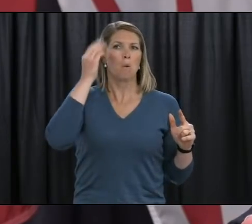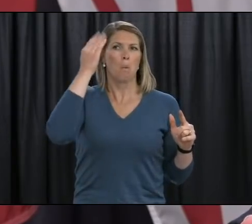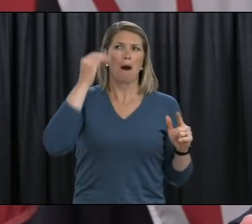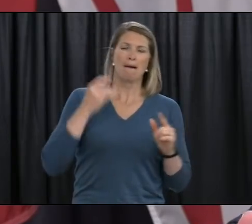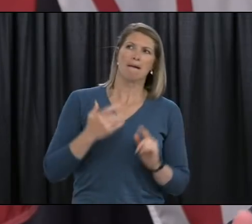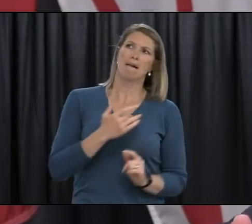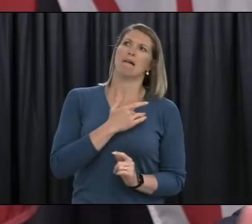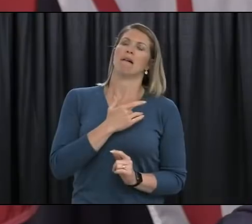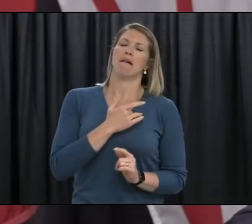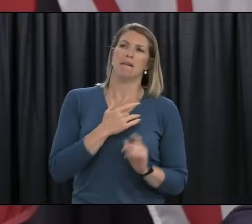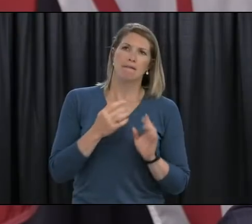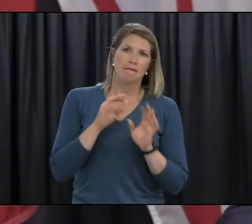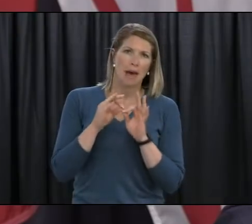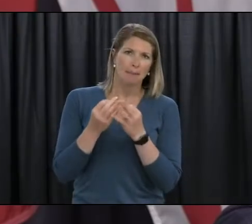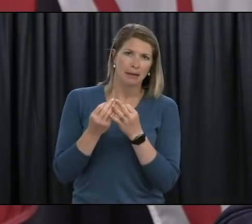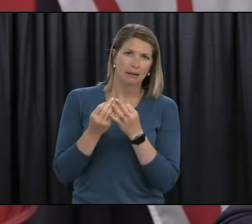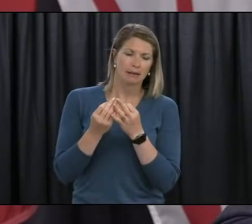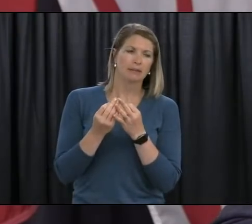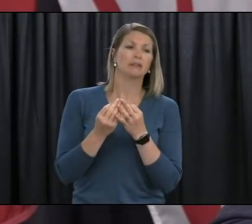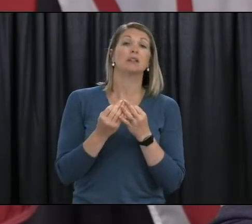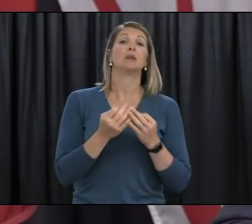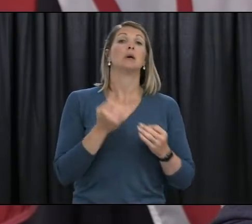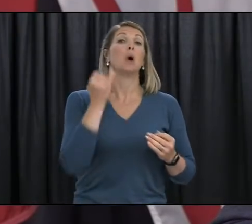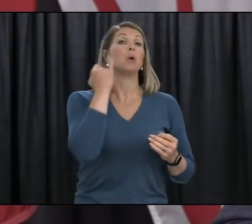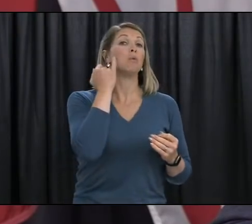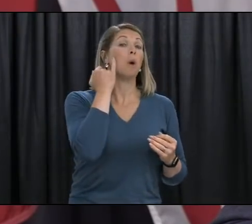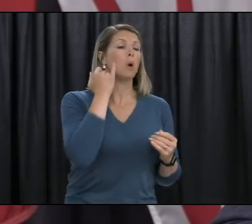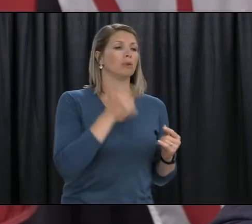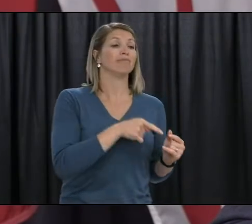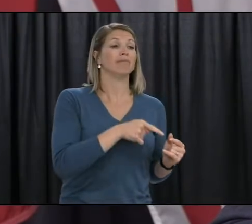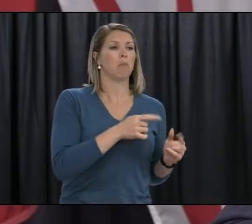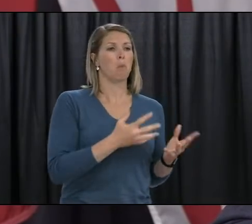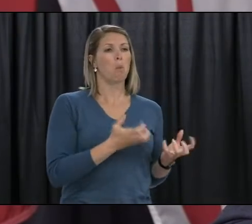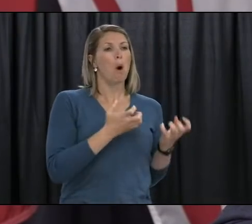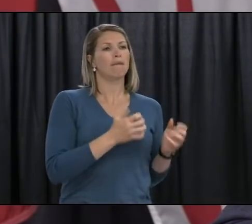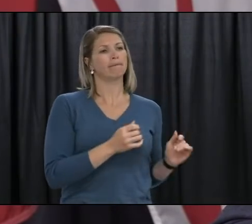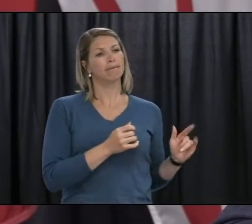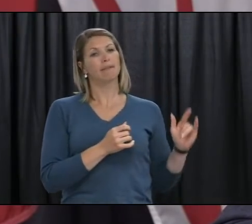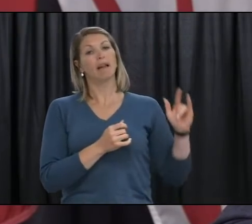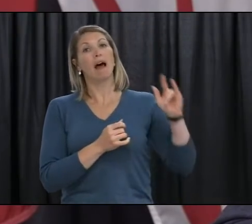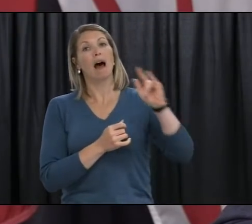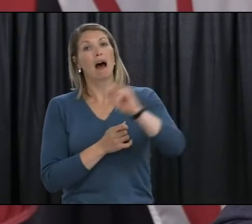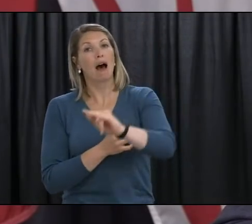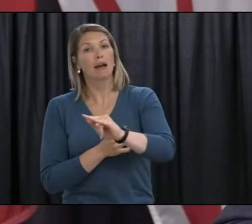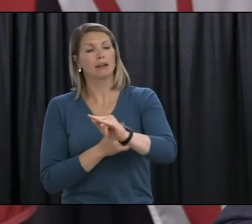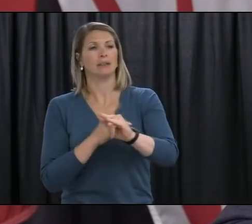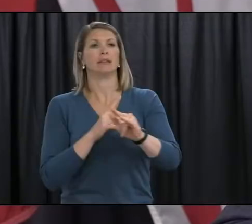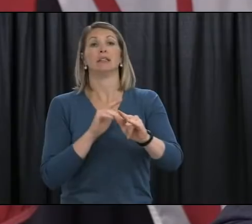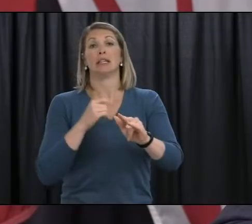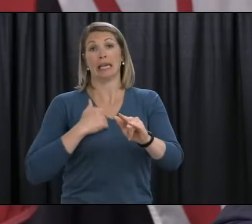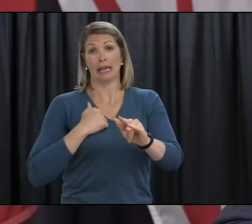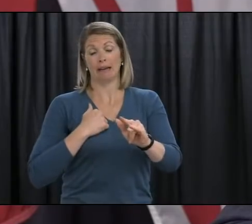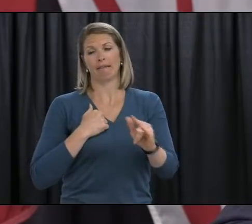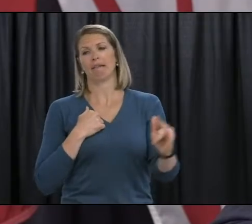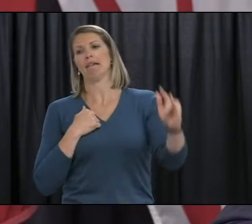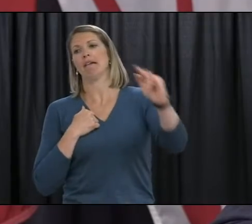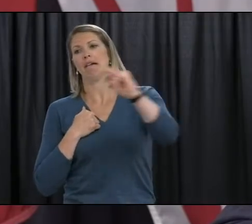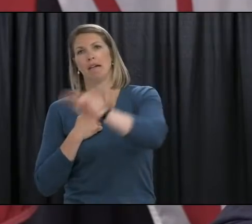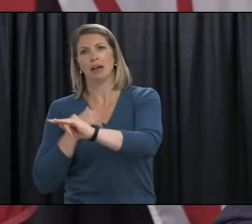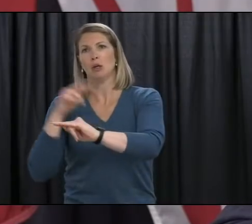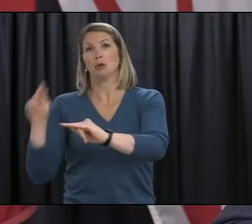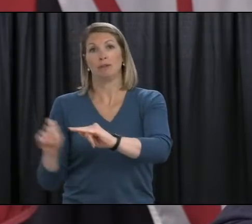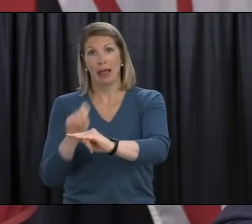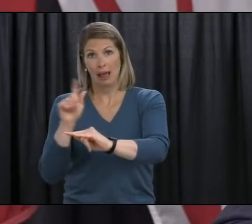bring them into Canada. So if their destination would be in a province like Newfoundland and Labrador, they would follow the same rules as the